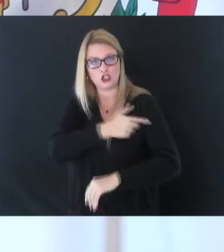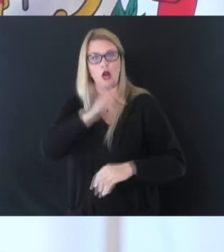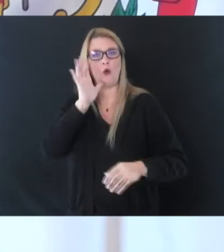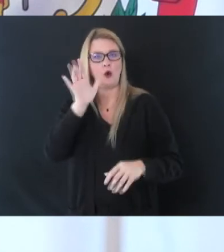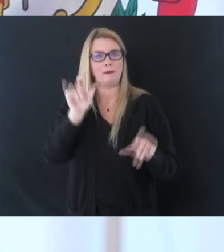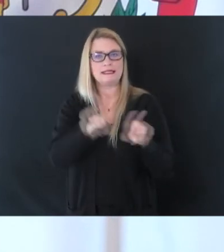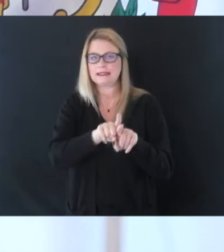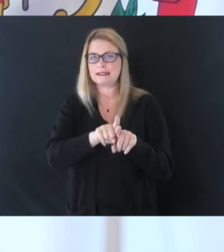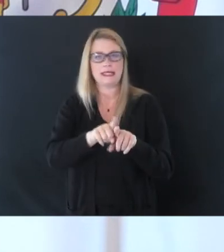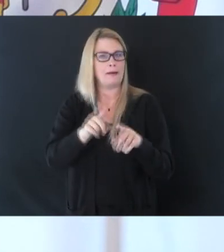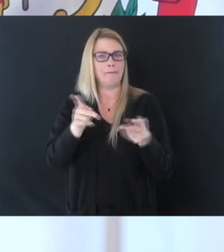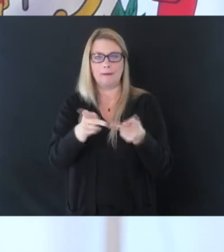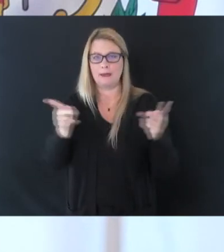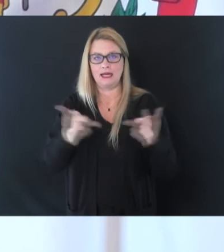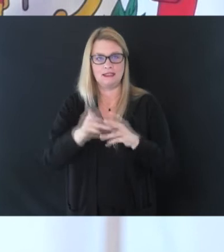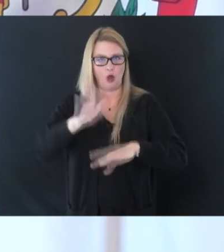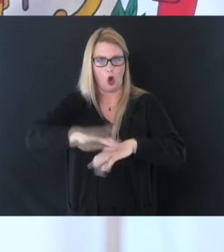right on time.